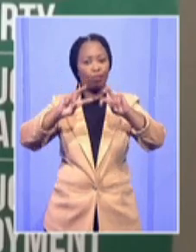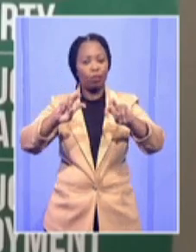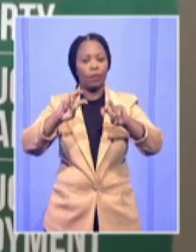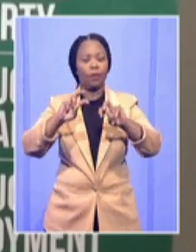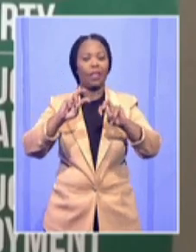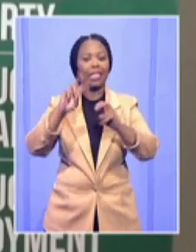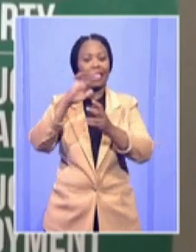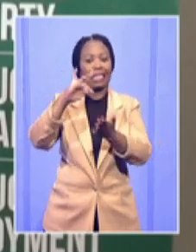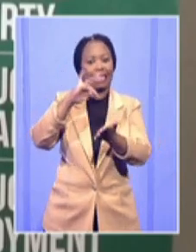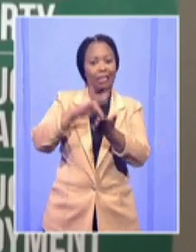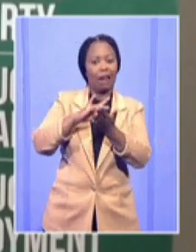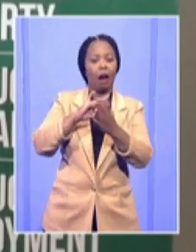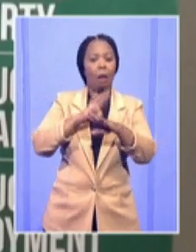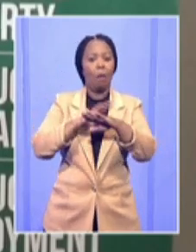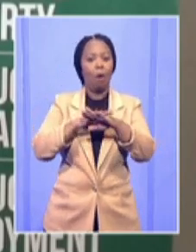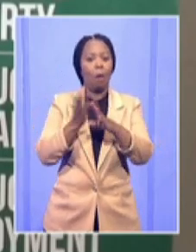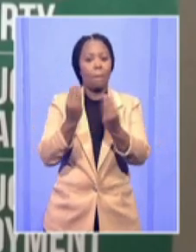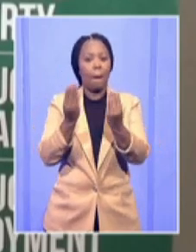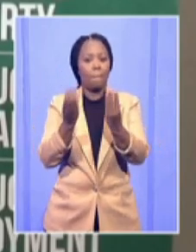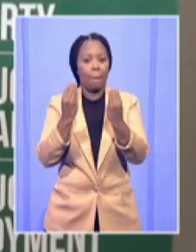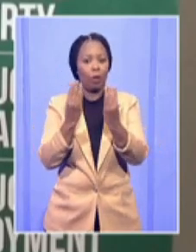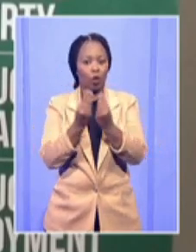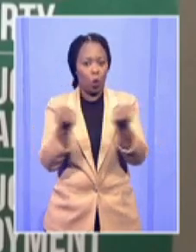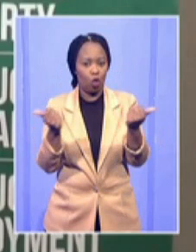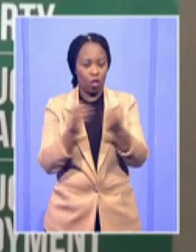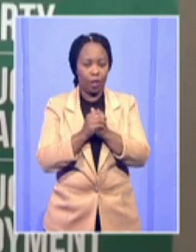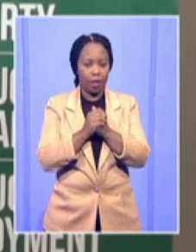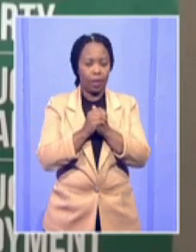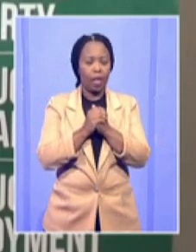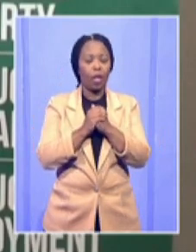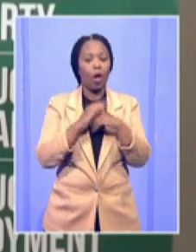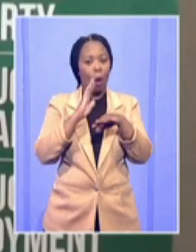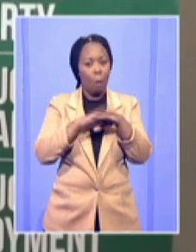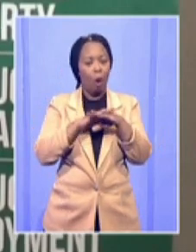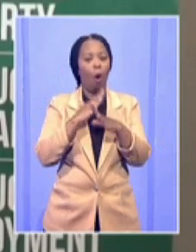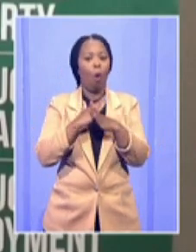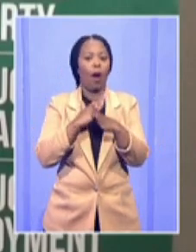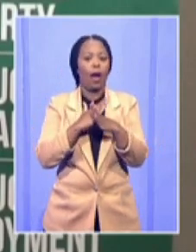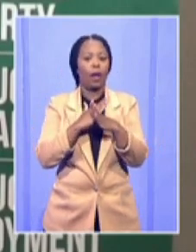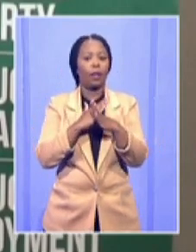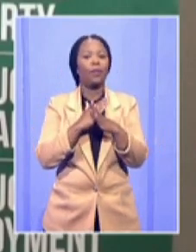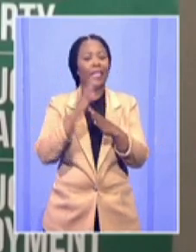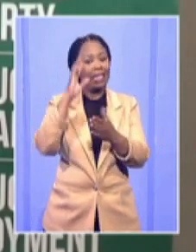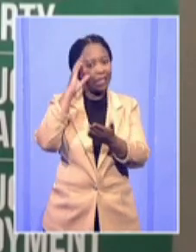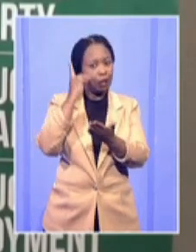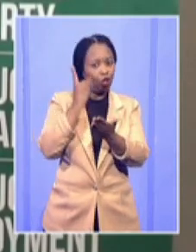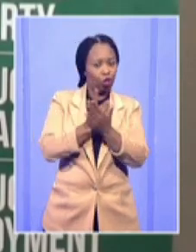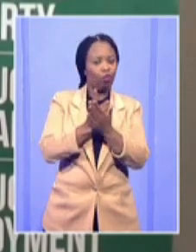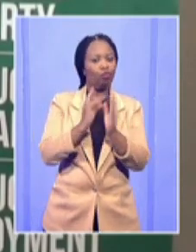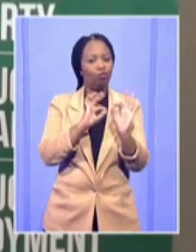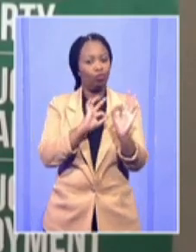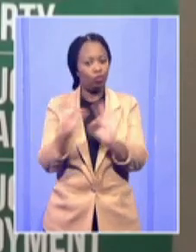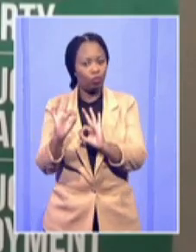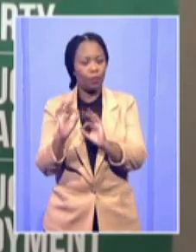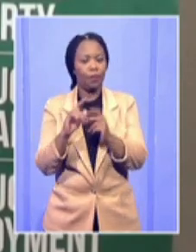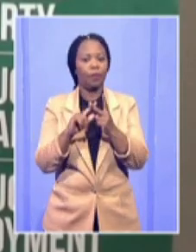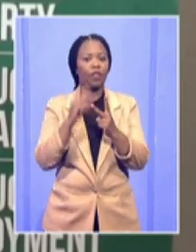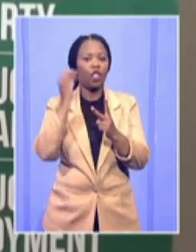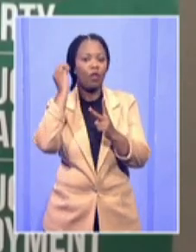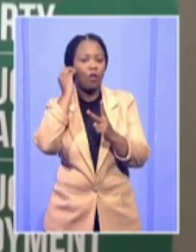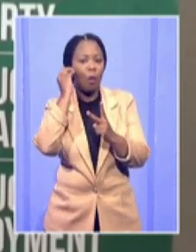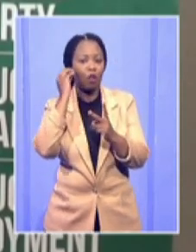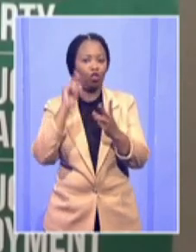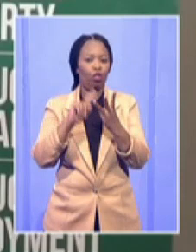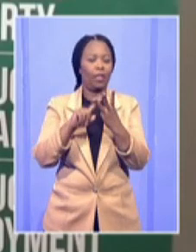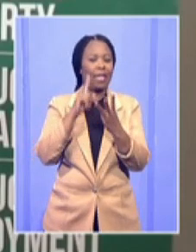solutions to the pandemic, and usually at very high speed. Turnover, decision-making, data, evidence